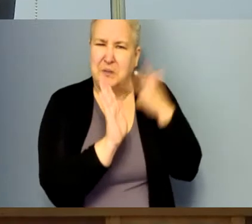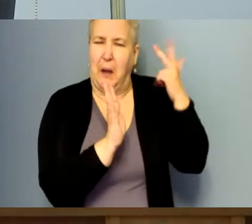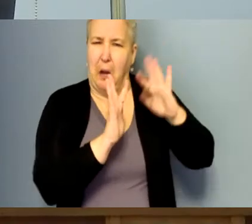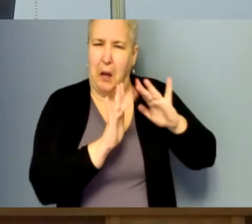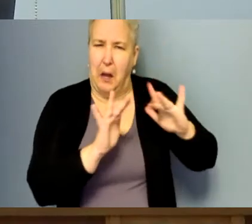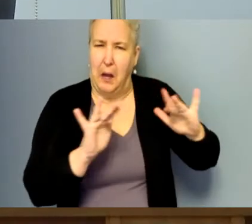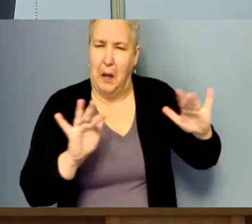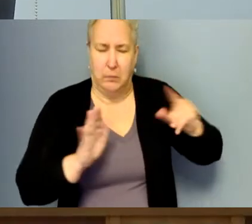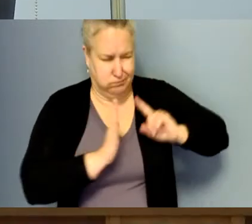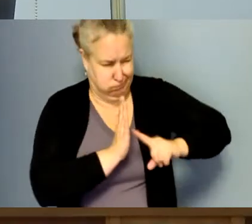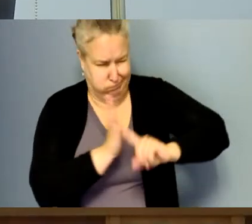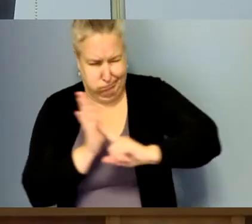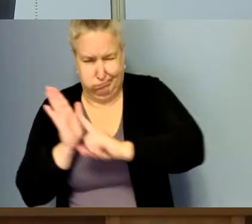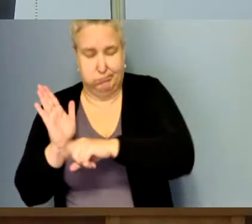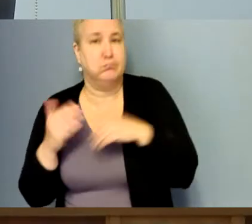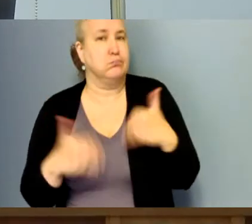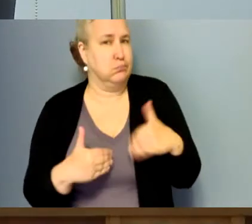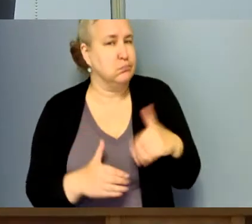else.